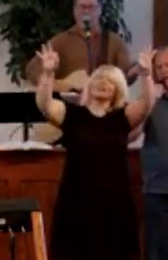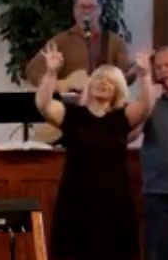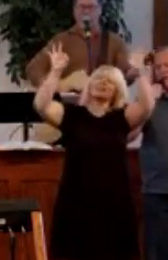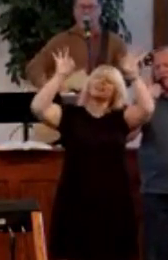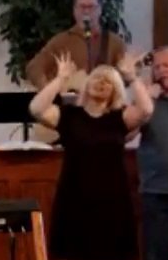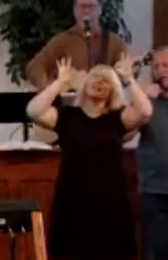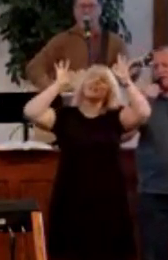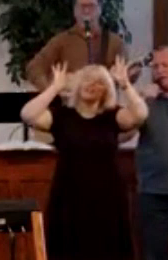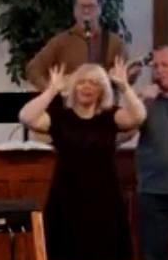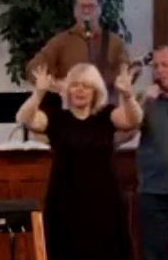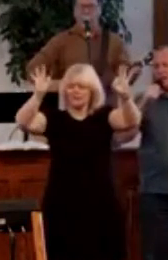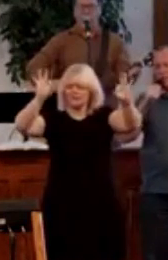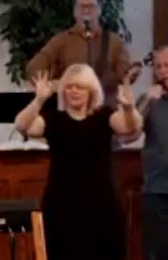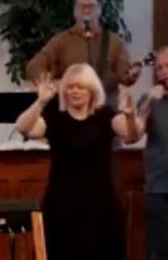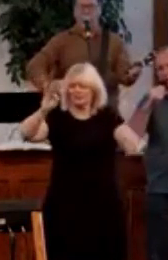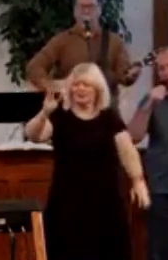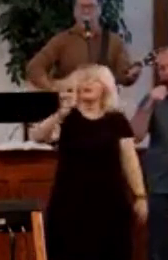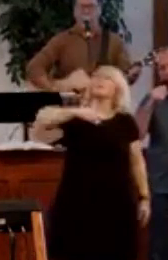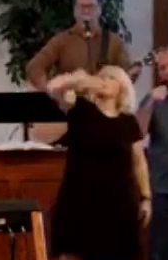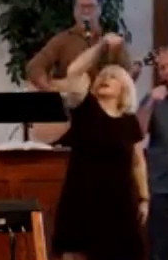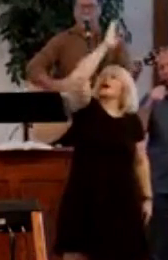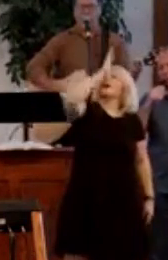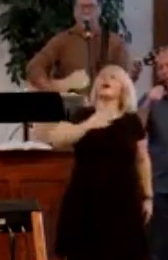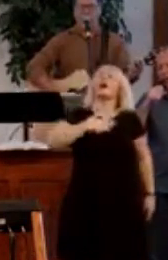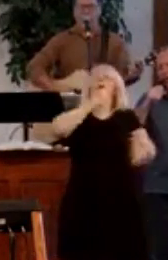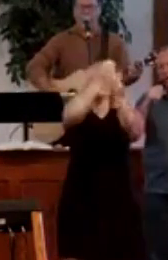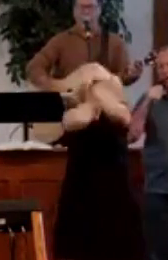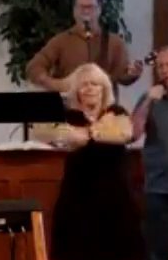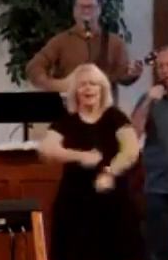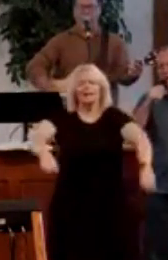free. My God, my